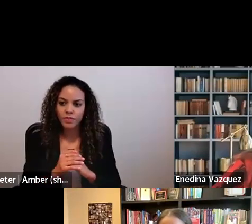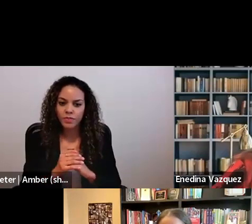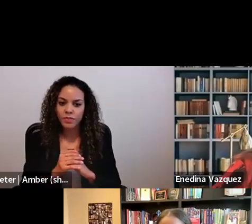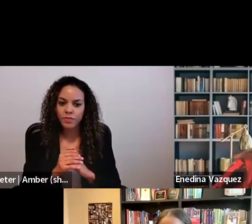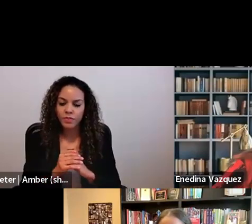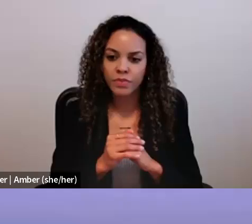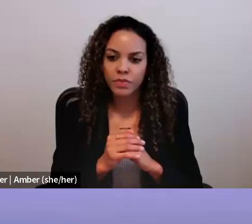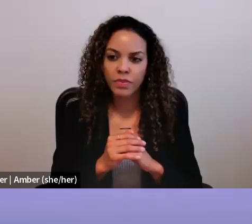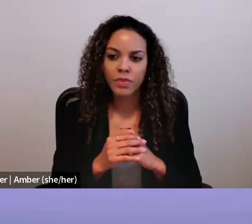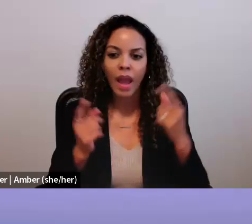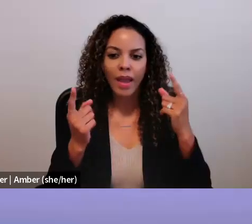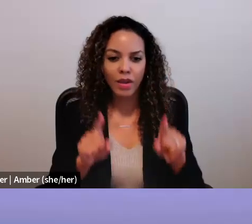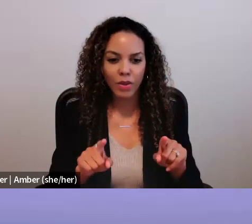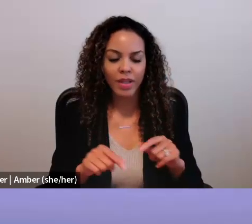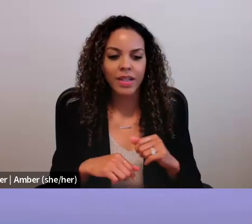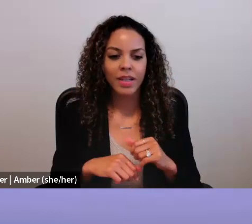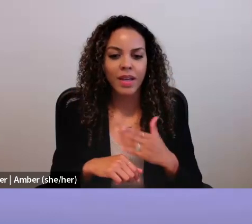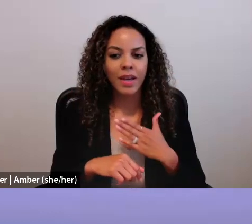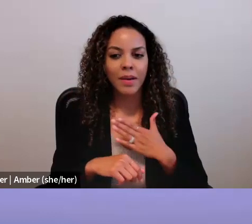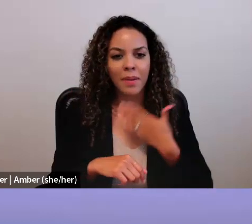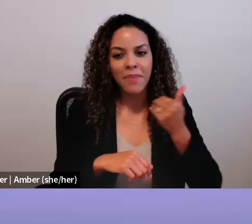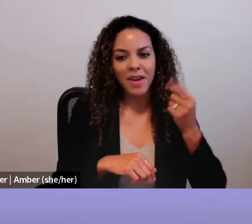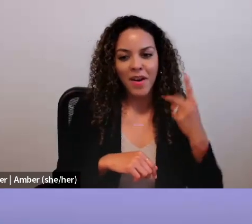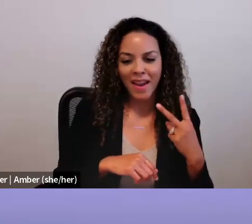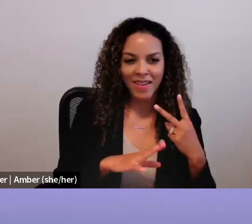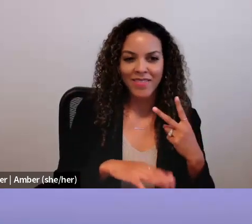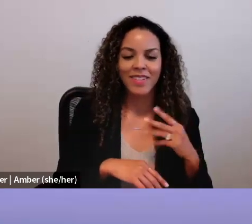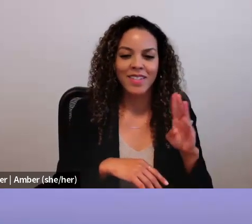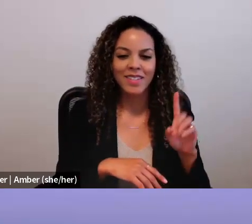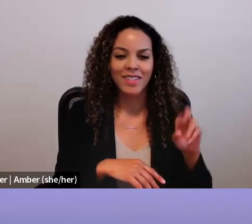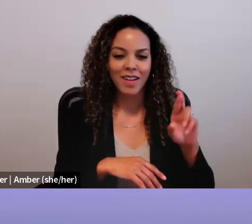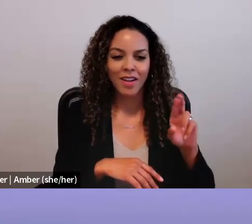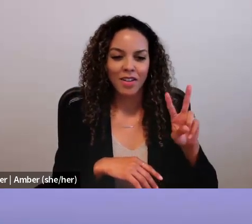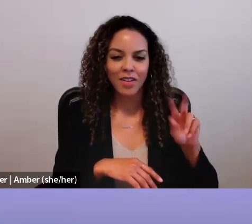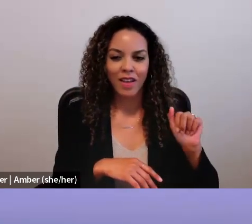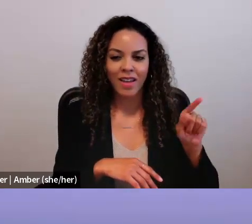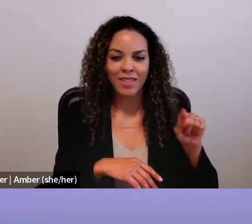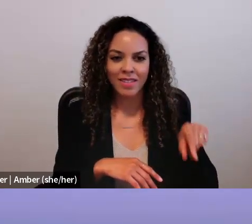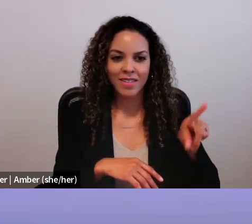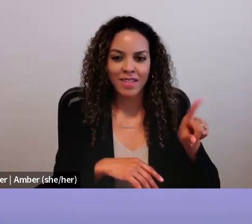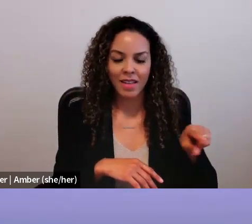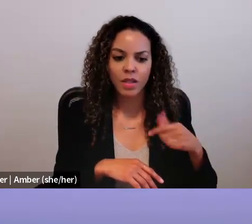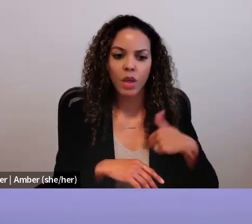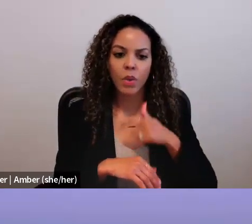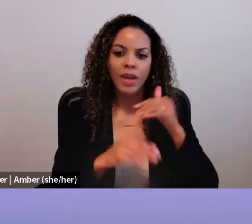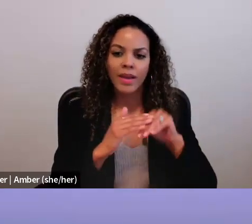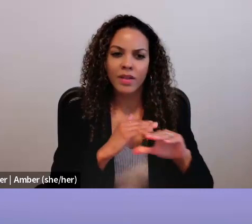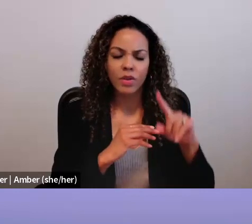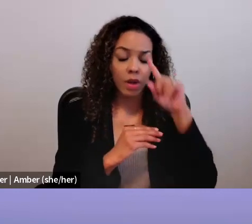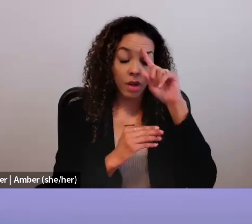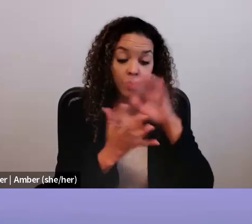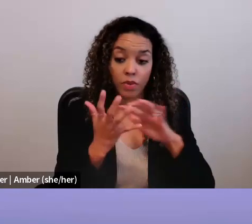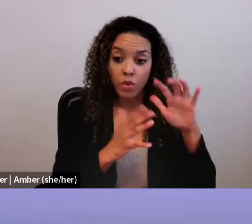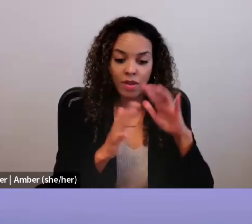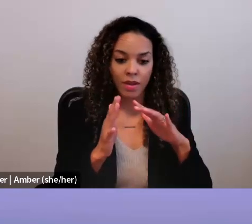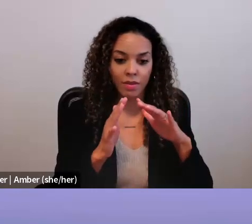I guess my better half, the other Dr. Vasquez, when we had entered a very, very confusing environment when we started talking about